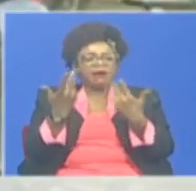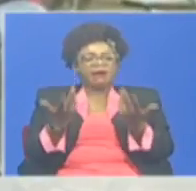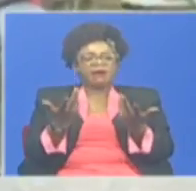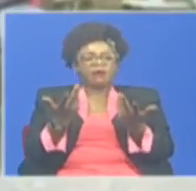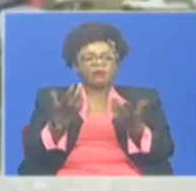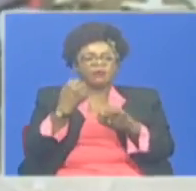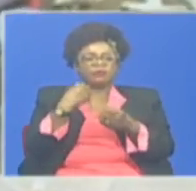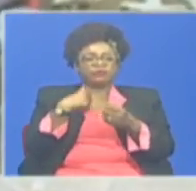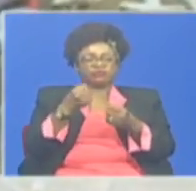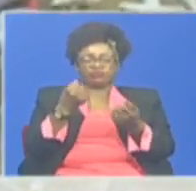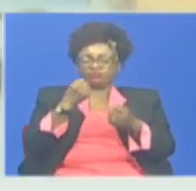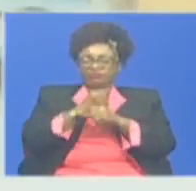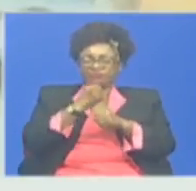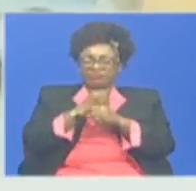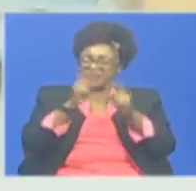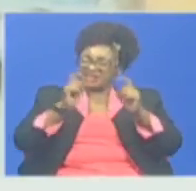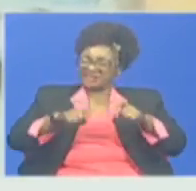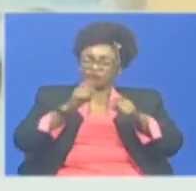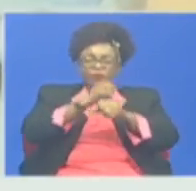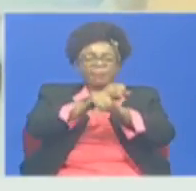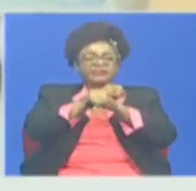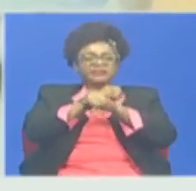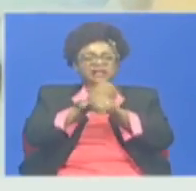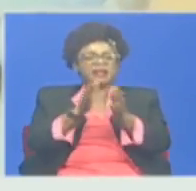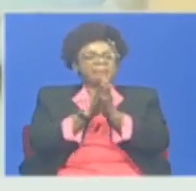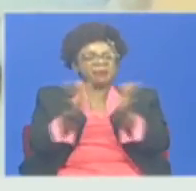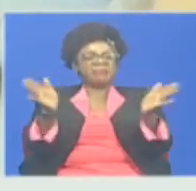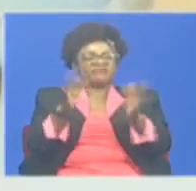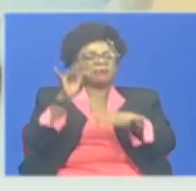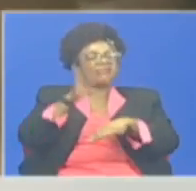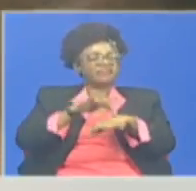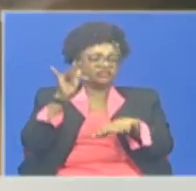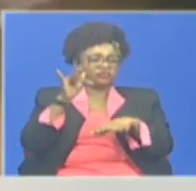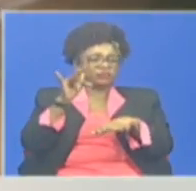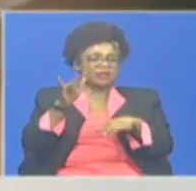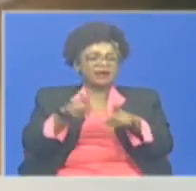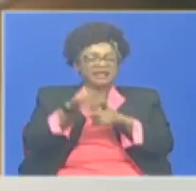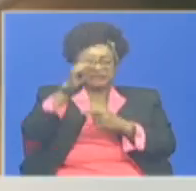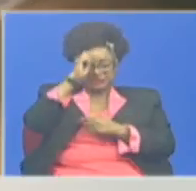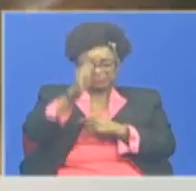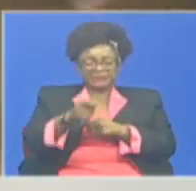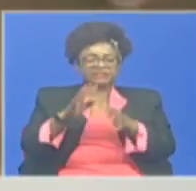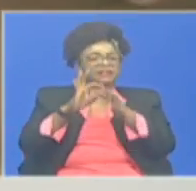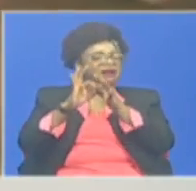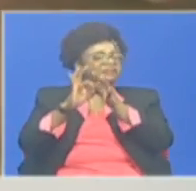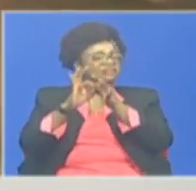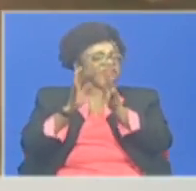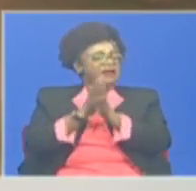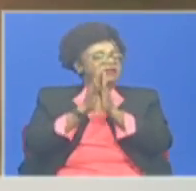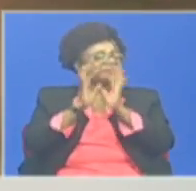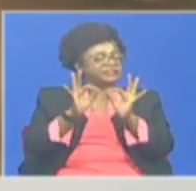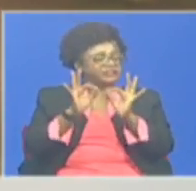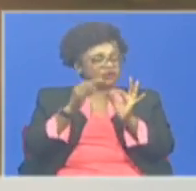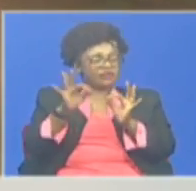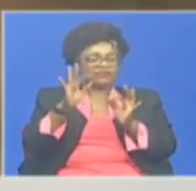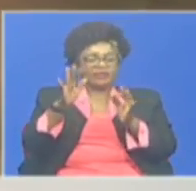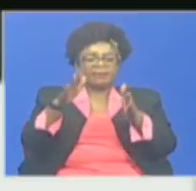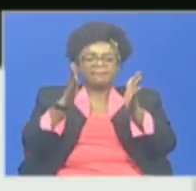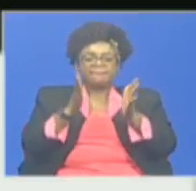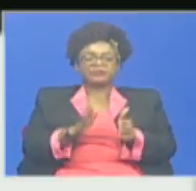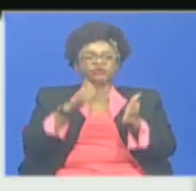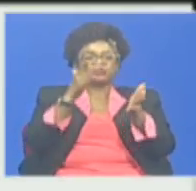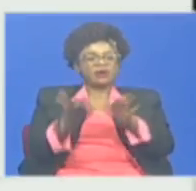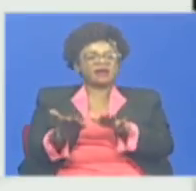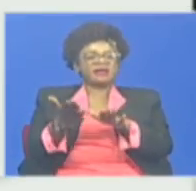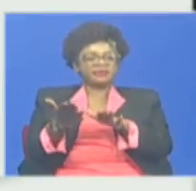between the need to protect the public from infections and respect the culture and dignity of the deceased.